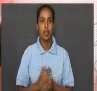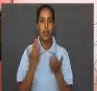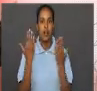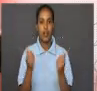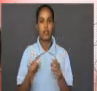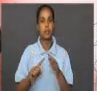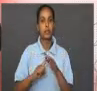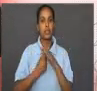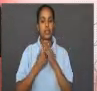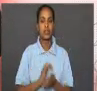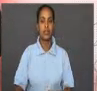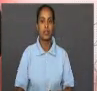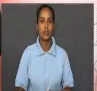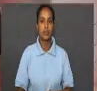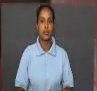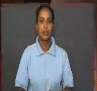Let us begin.